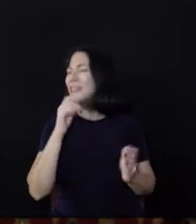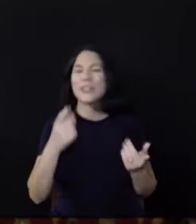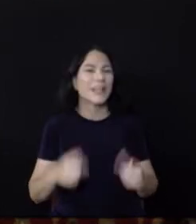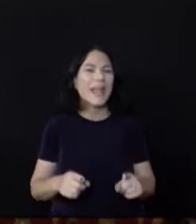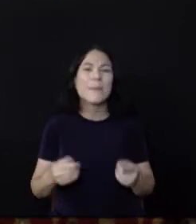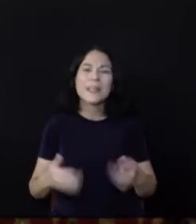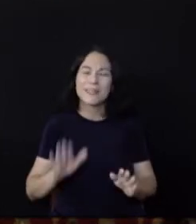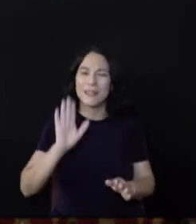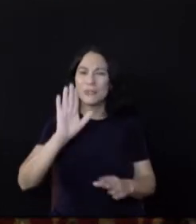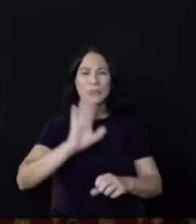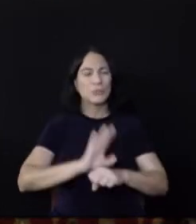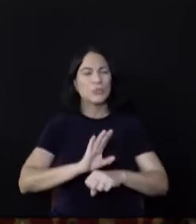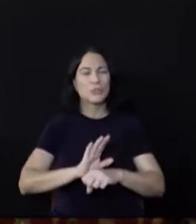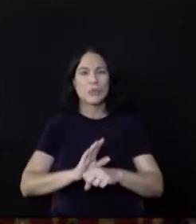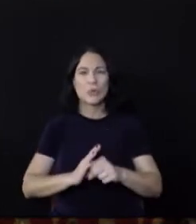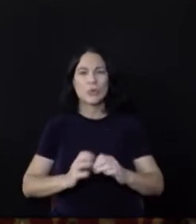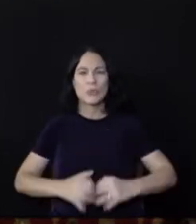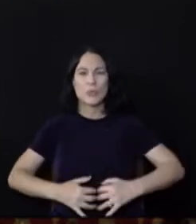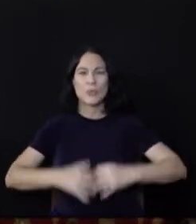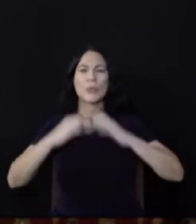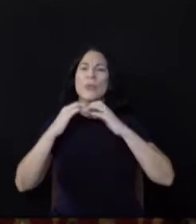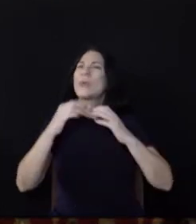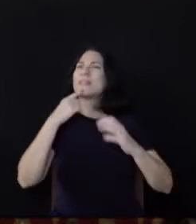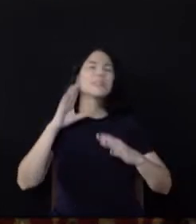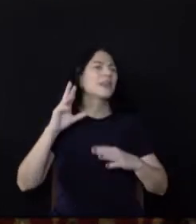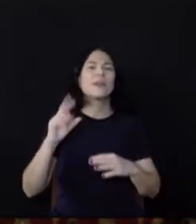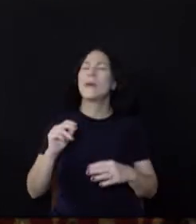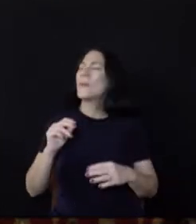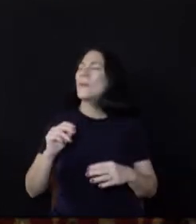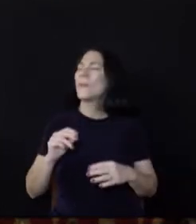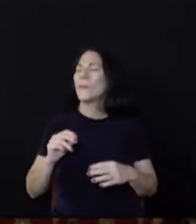church be the ones who rise up and say, no, no.